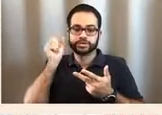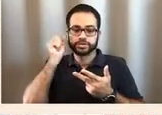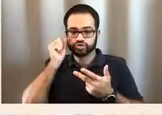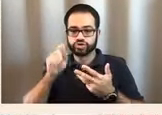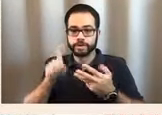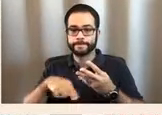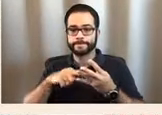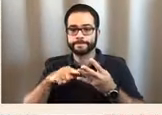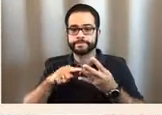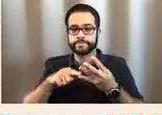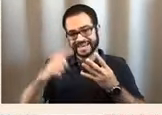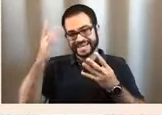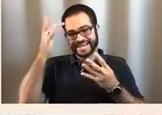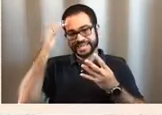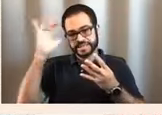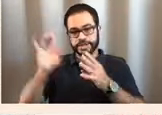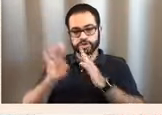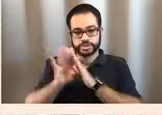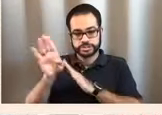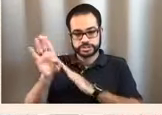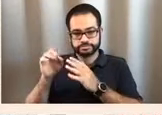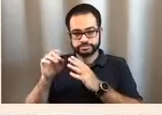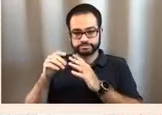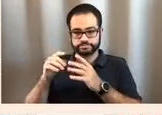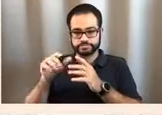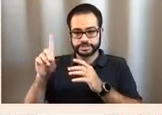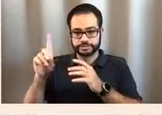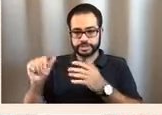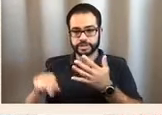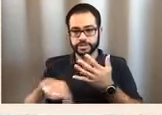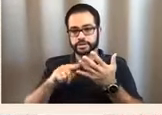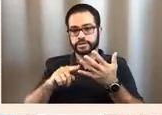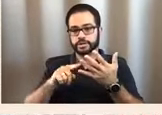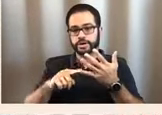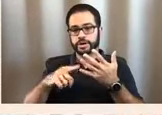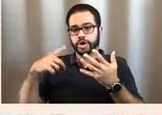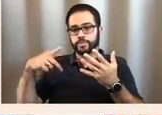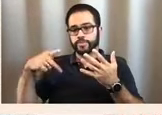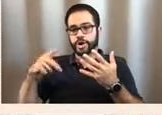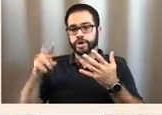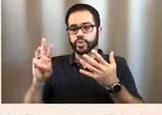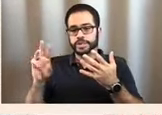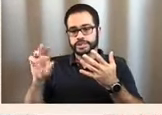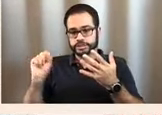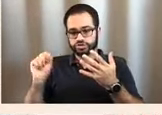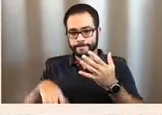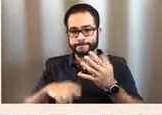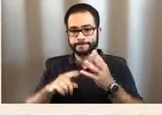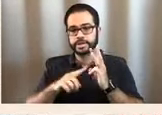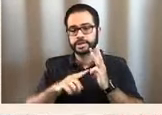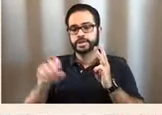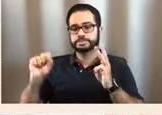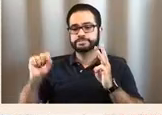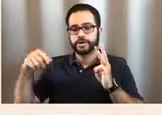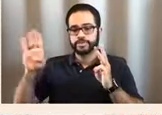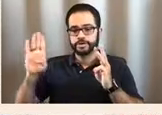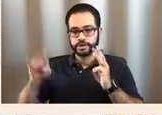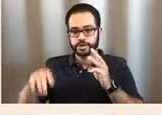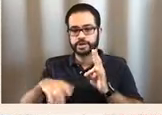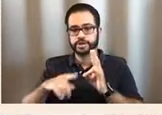intellectual disabilities, Prader-Willi syndrome, spina bifida, and Phelan-McDermid